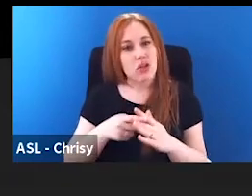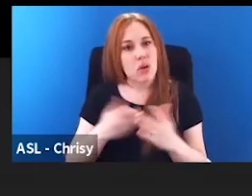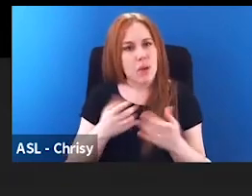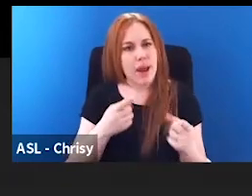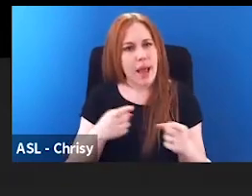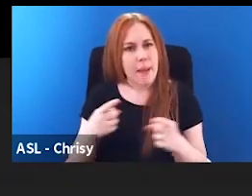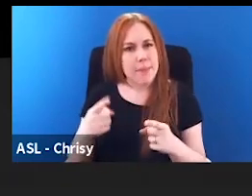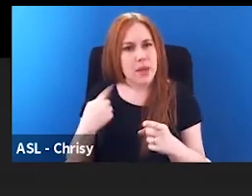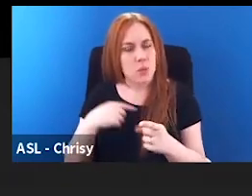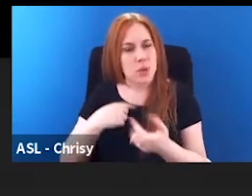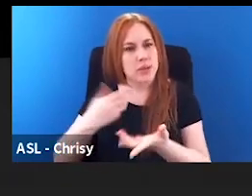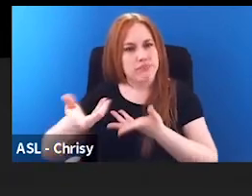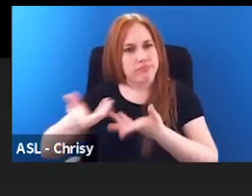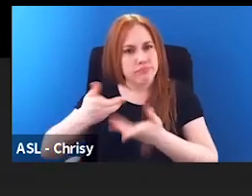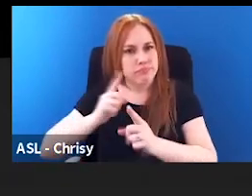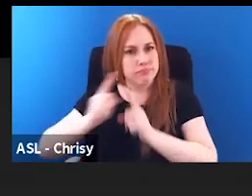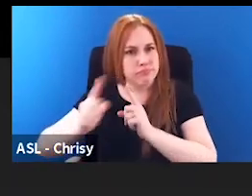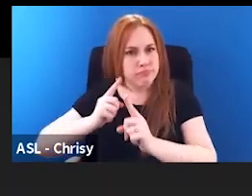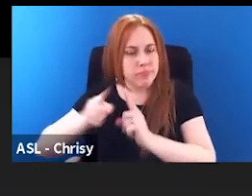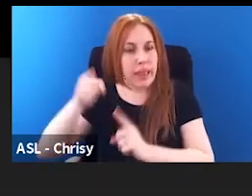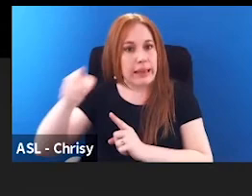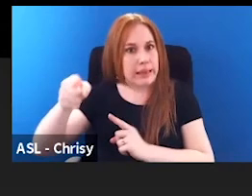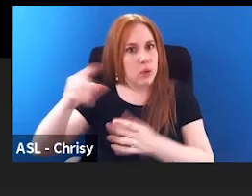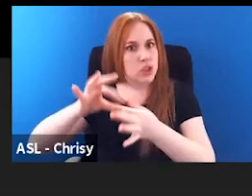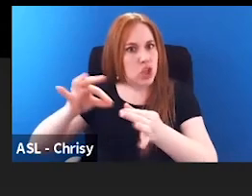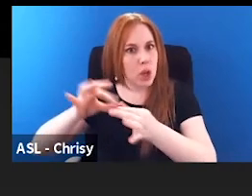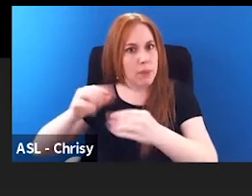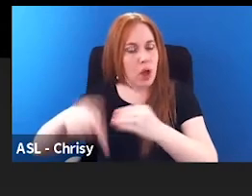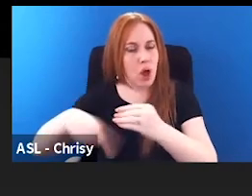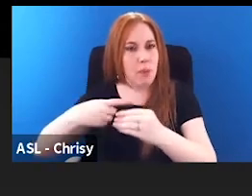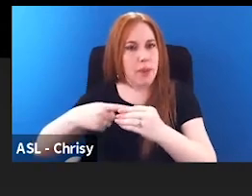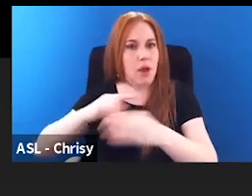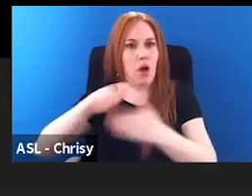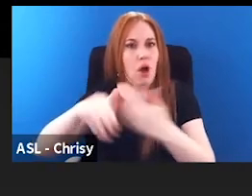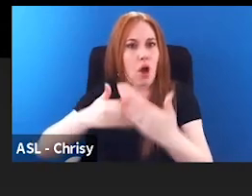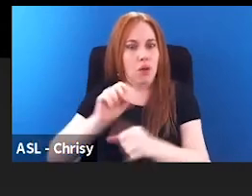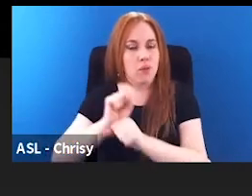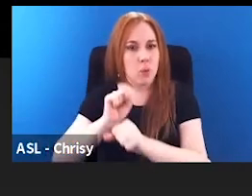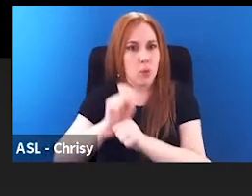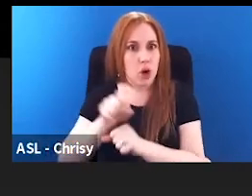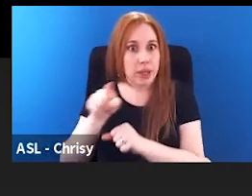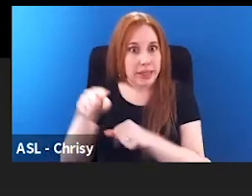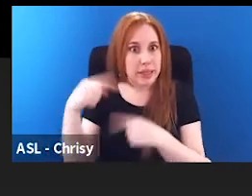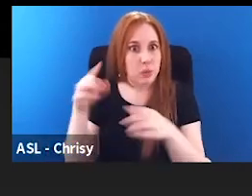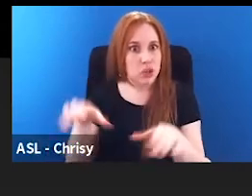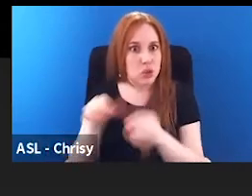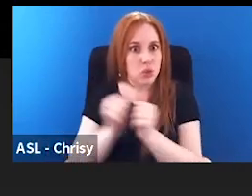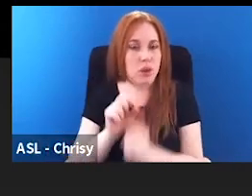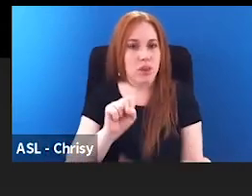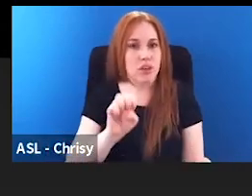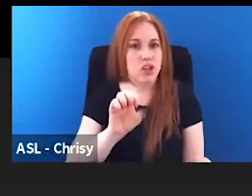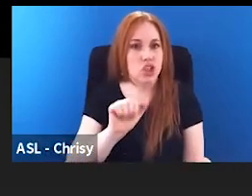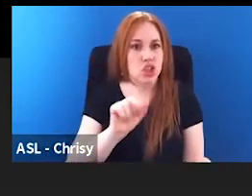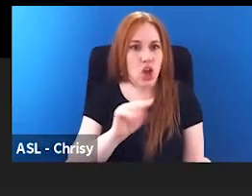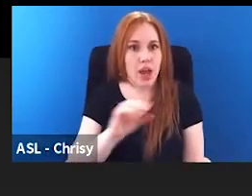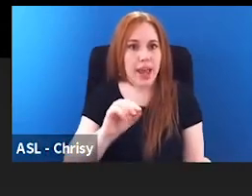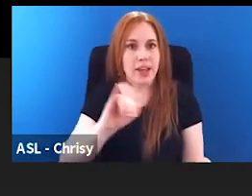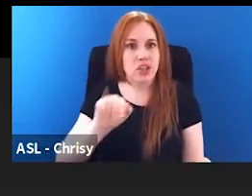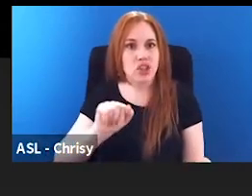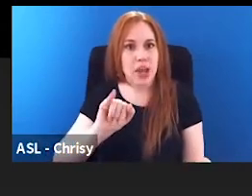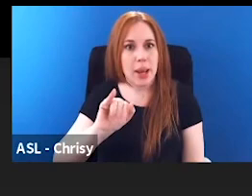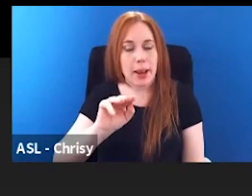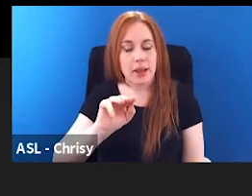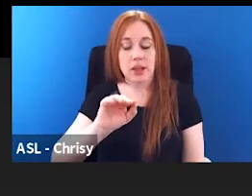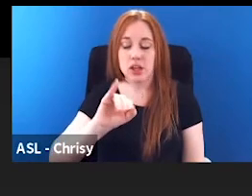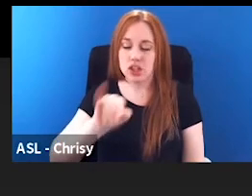started to have this conversation, he really started to talk about all of the work that he was doing with Sean and Jamie, and